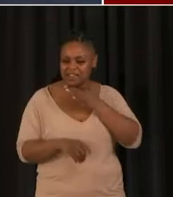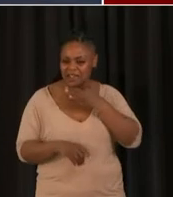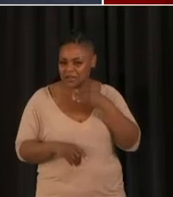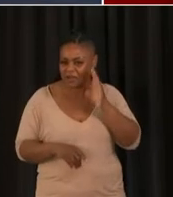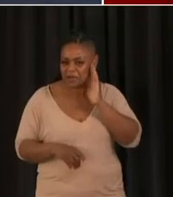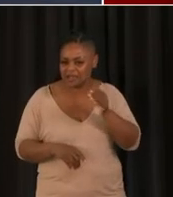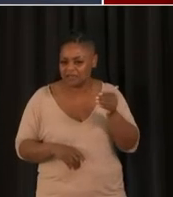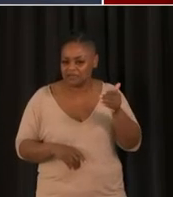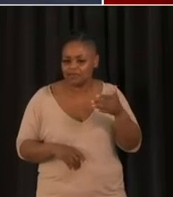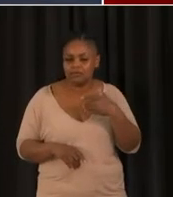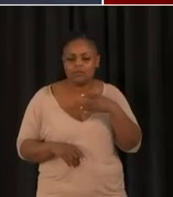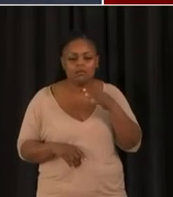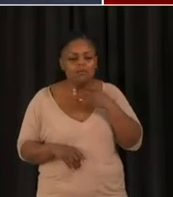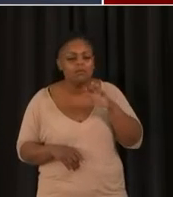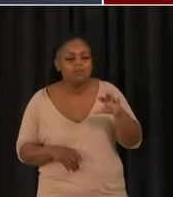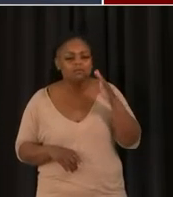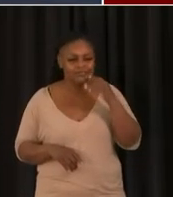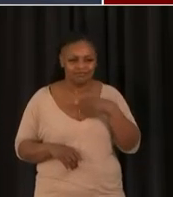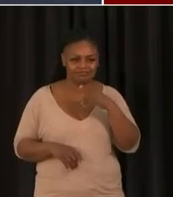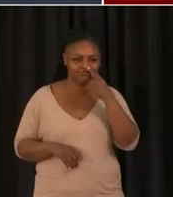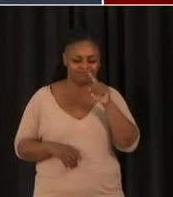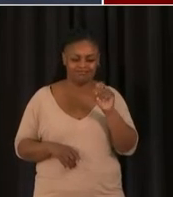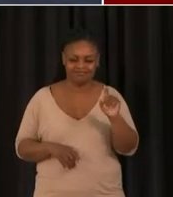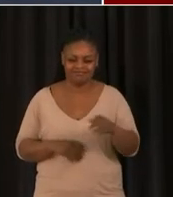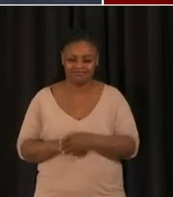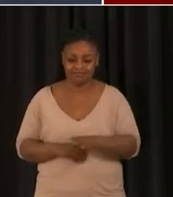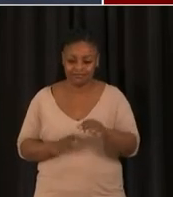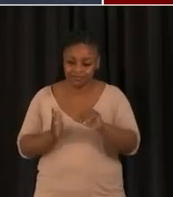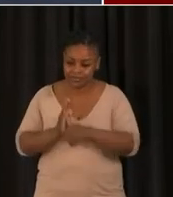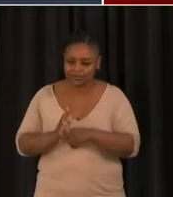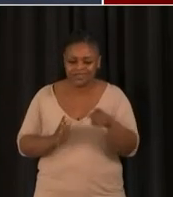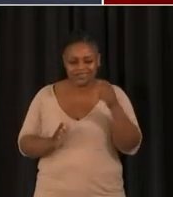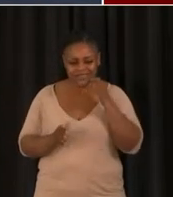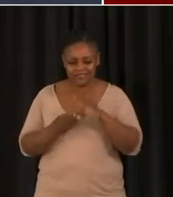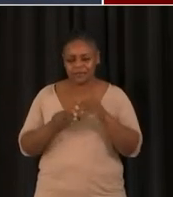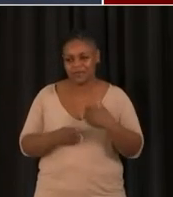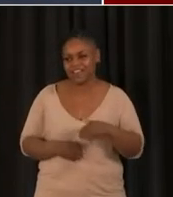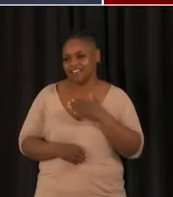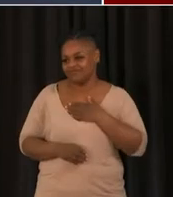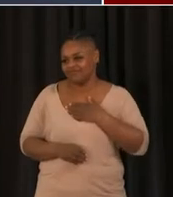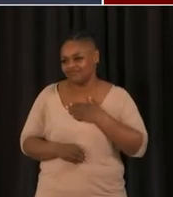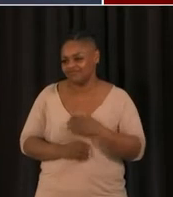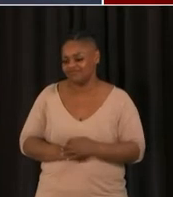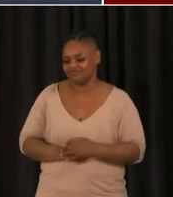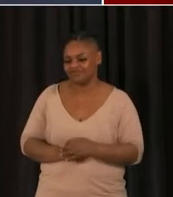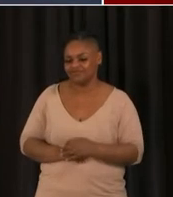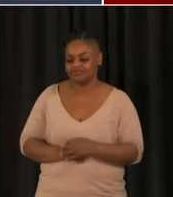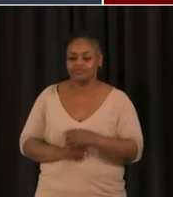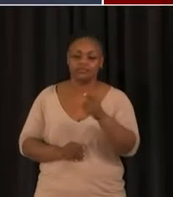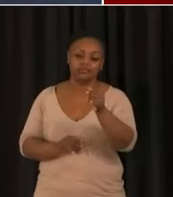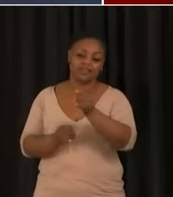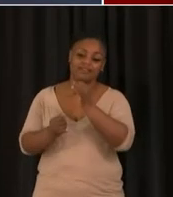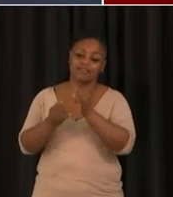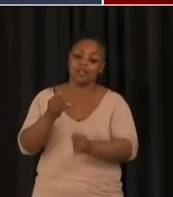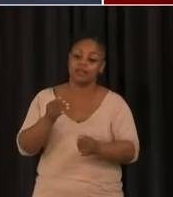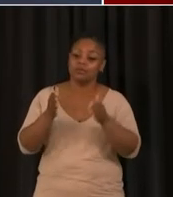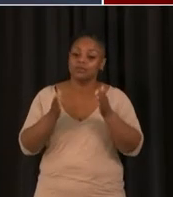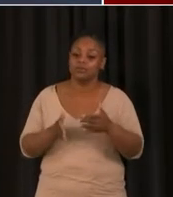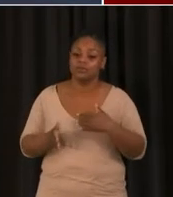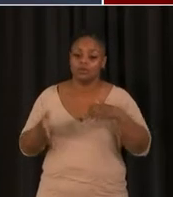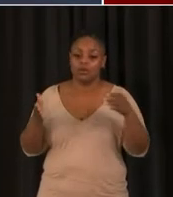hopefully create generational wealth in the future for me and my family. Thank you to the Mayor, Department of Insurance, Securities, and Banking, and Capital Area